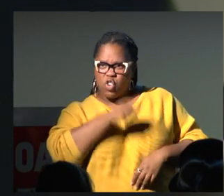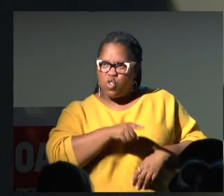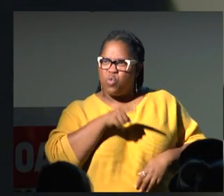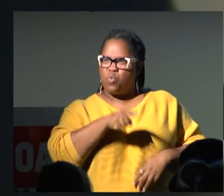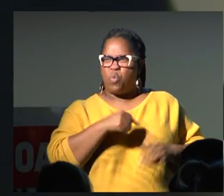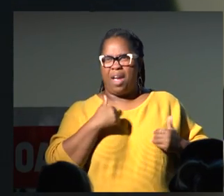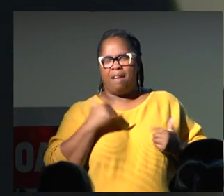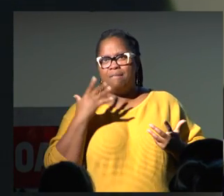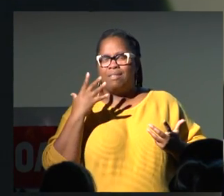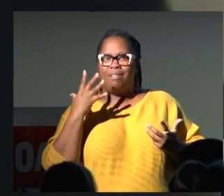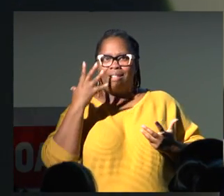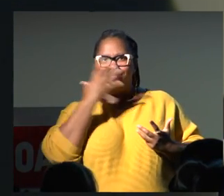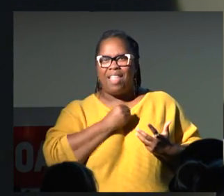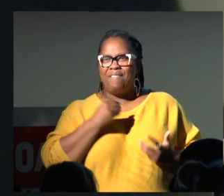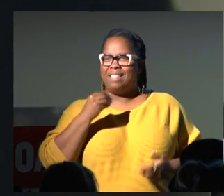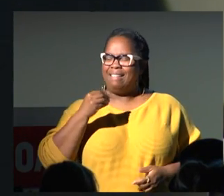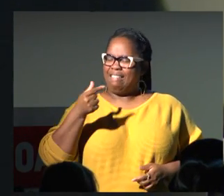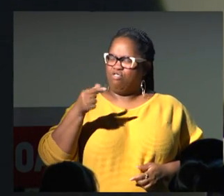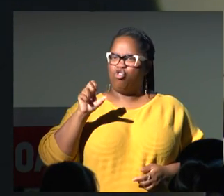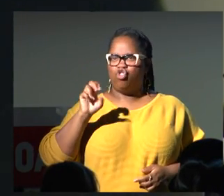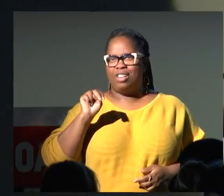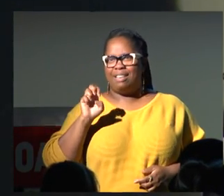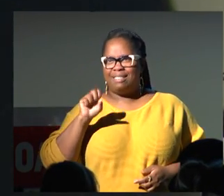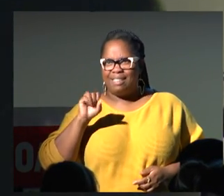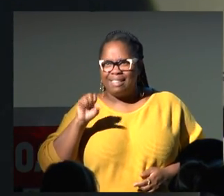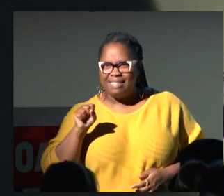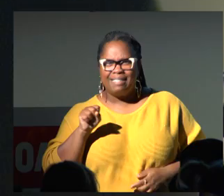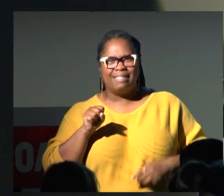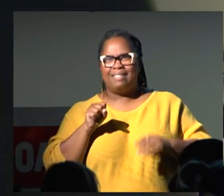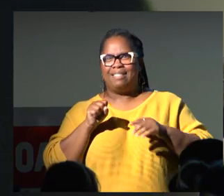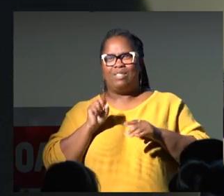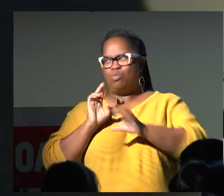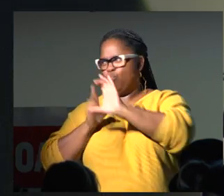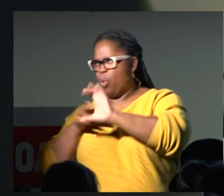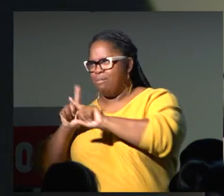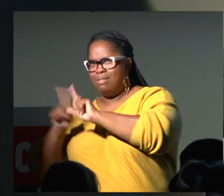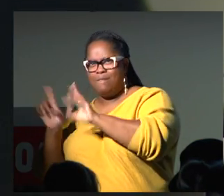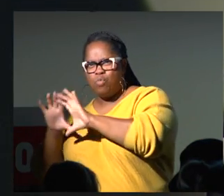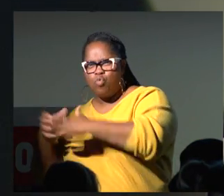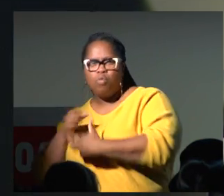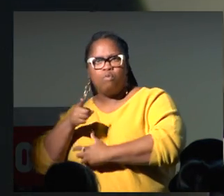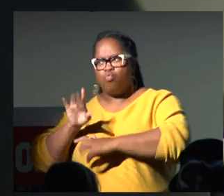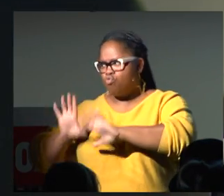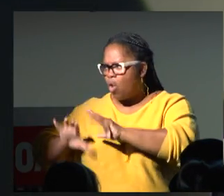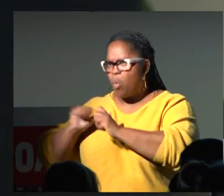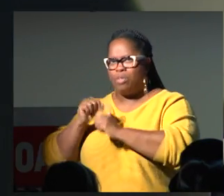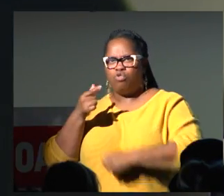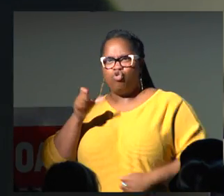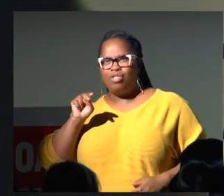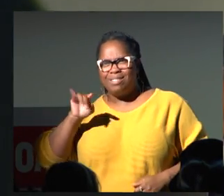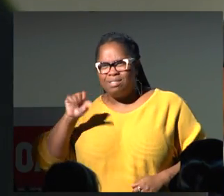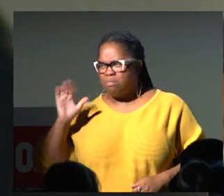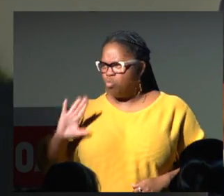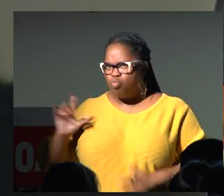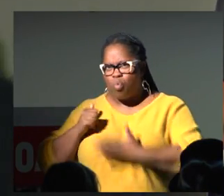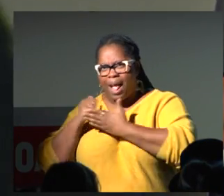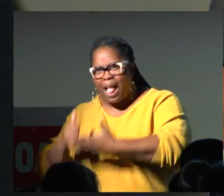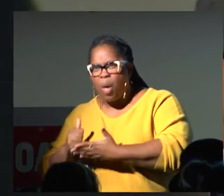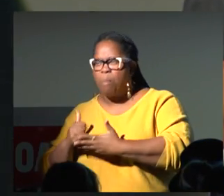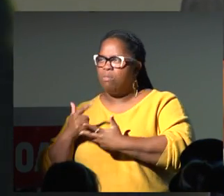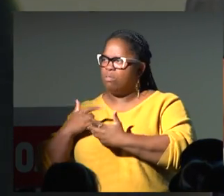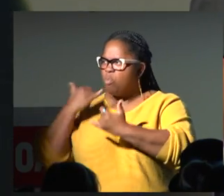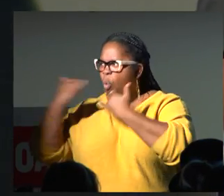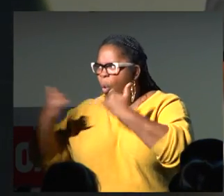lovely Genesis, she's with Almi now, and you talk to Genesis, and you used to really help, you know, you used to have all these calls with